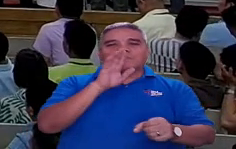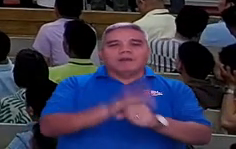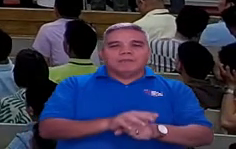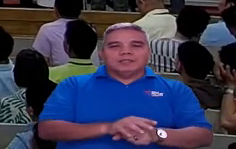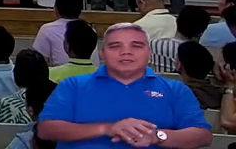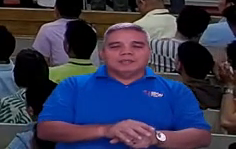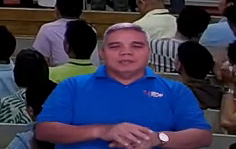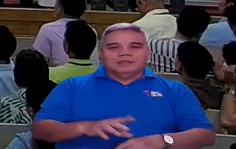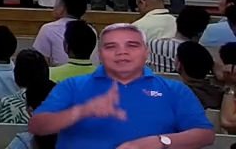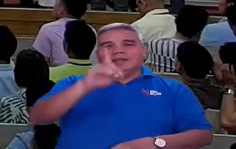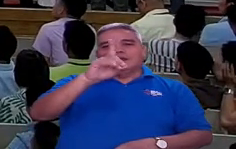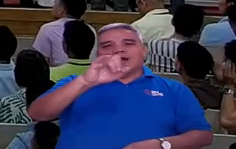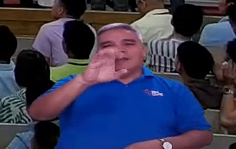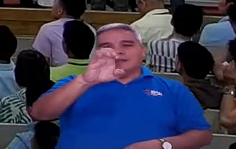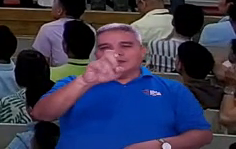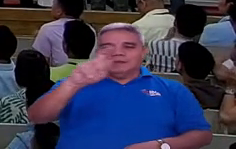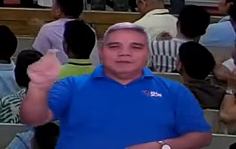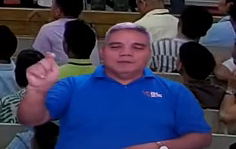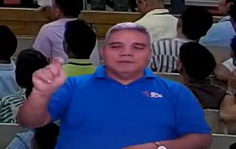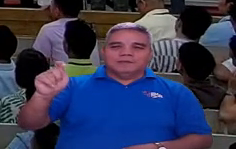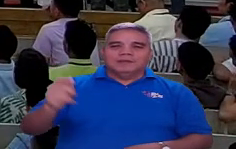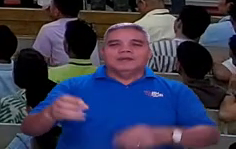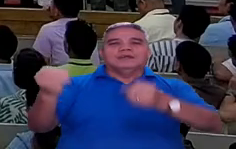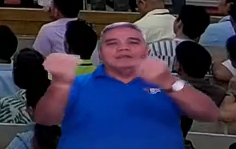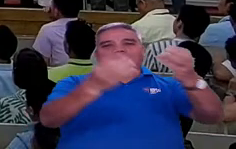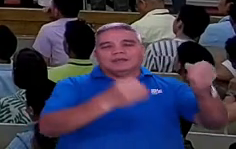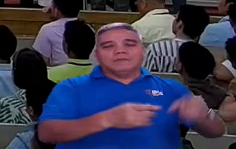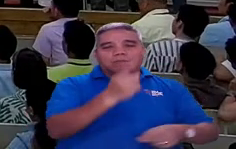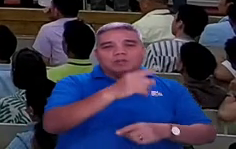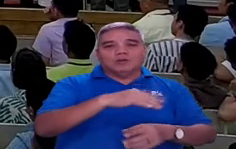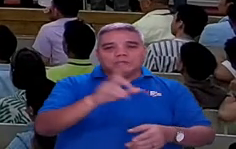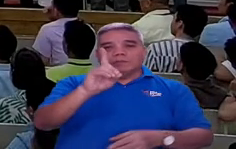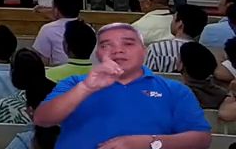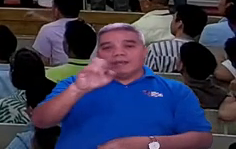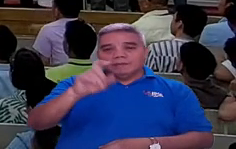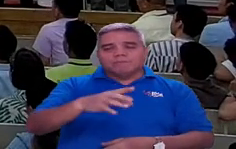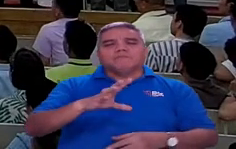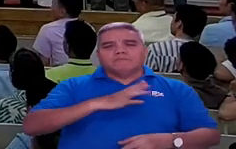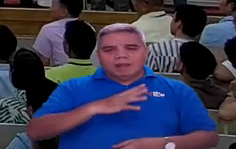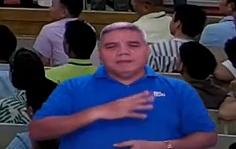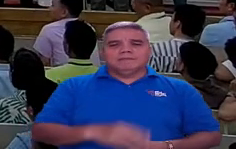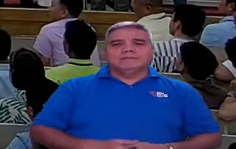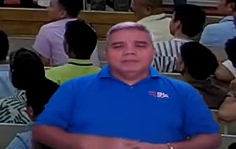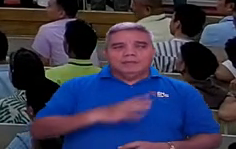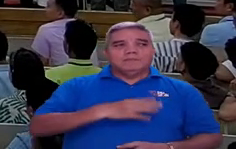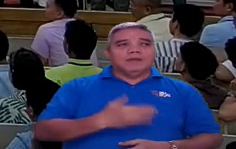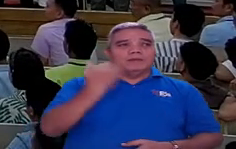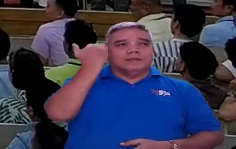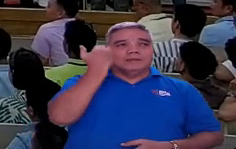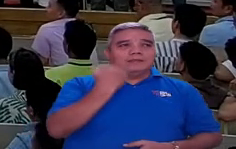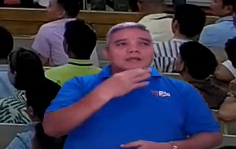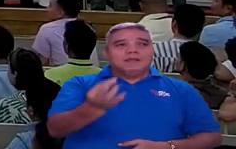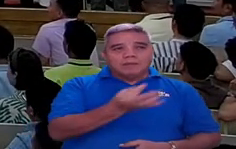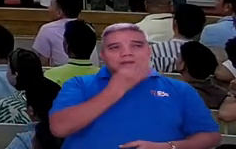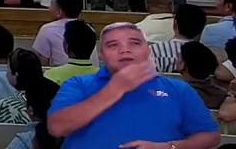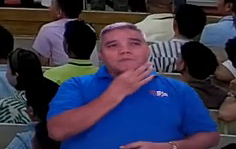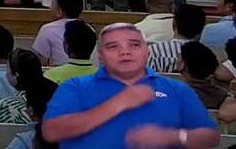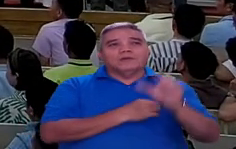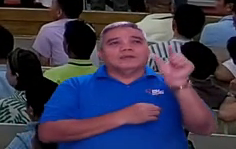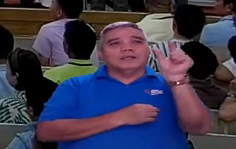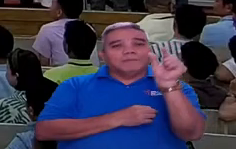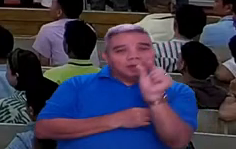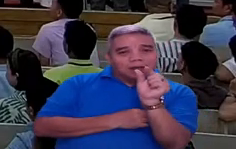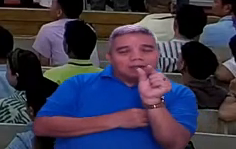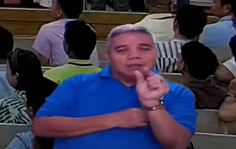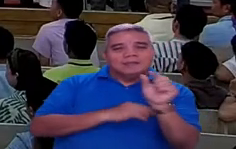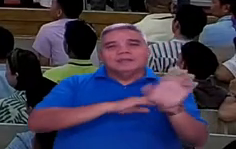faith, promise, missions, diet. Oh, dagana ni. Kung gusto mo mag-diet, pwede ni. Pwede ni. Guwapo ni.